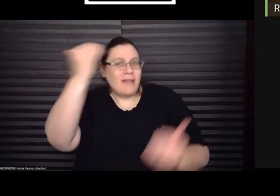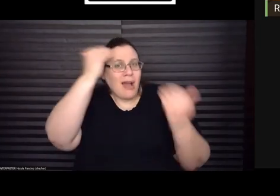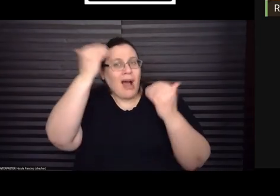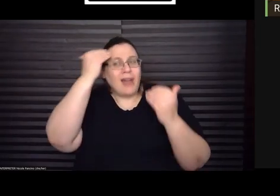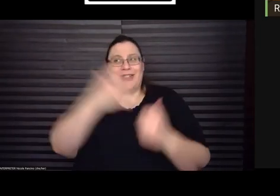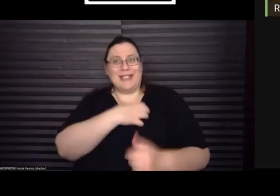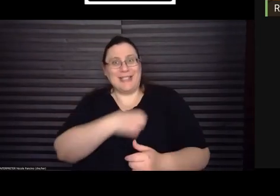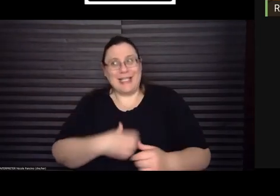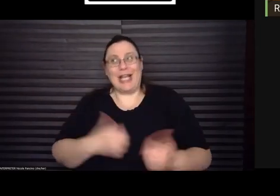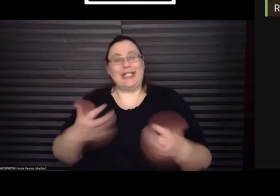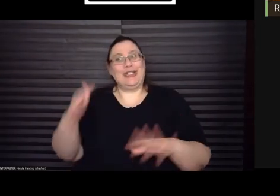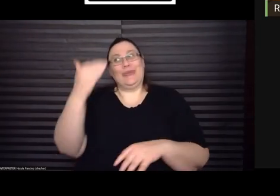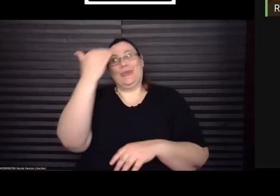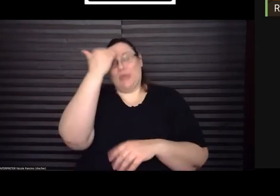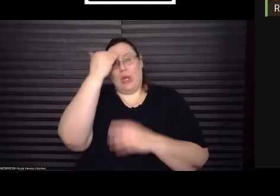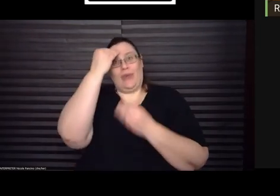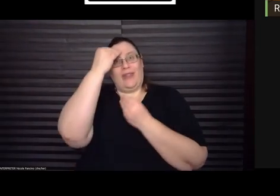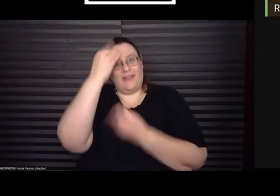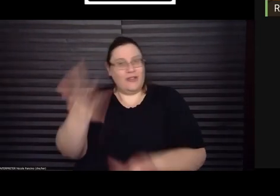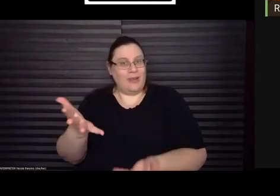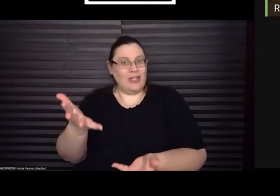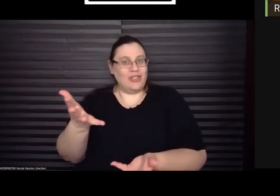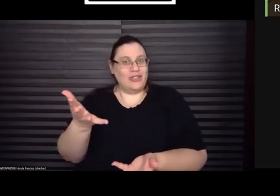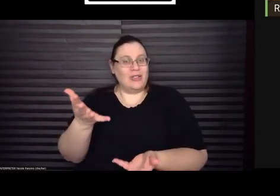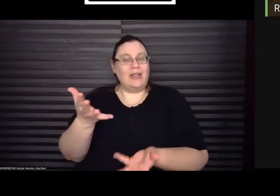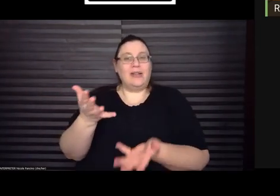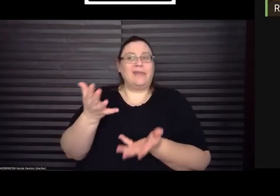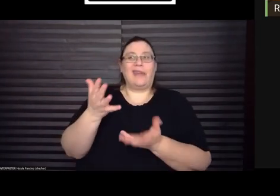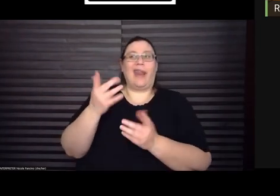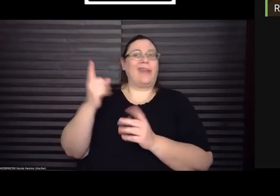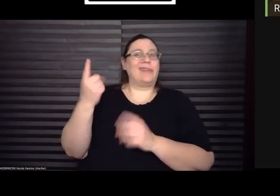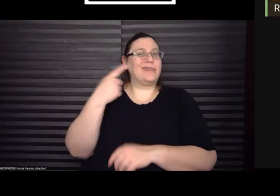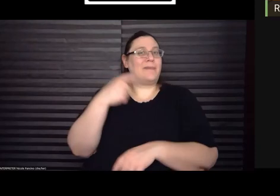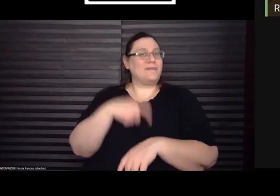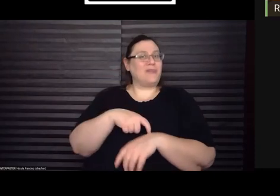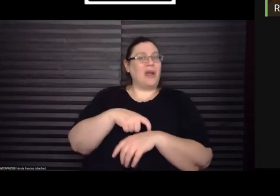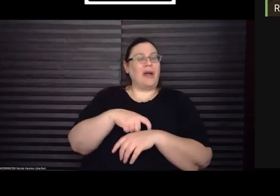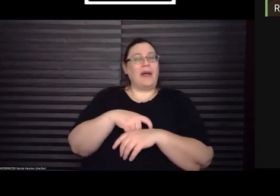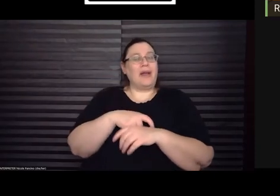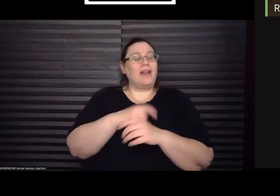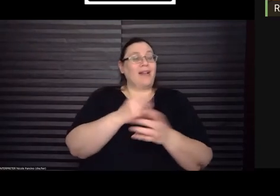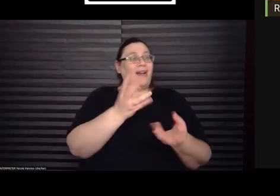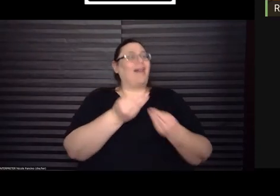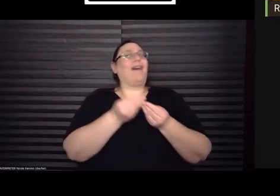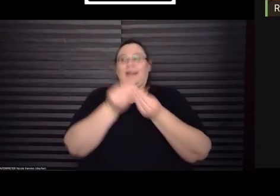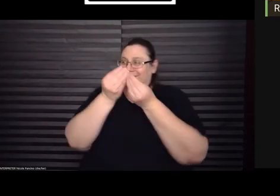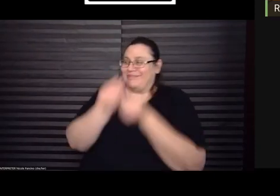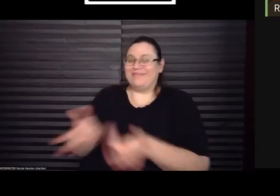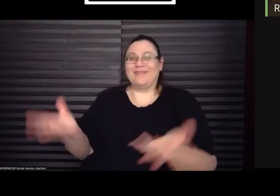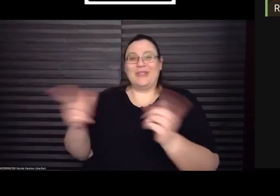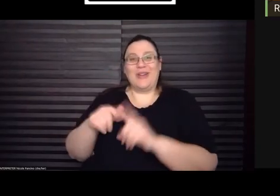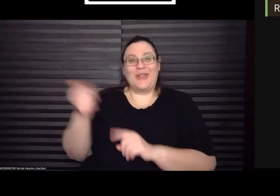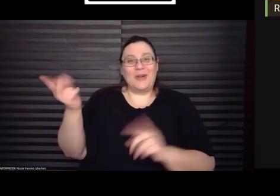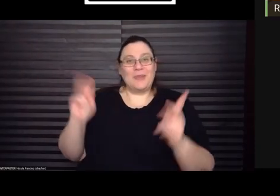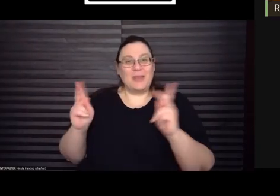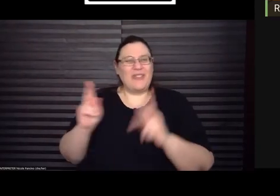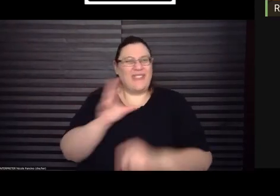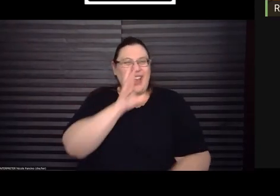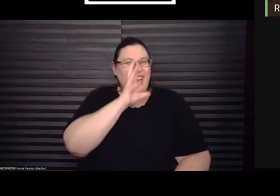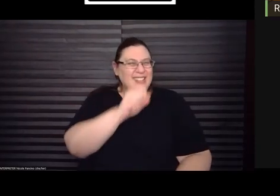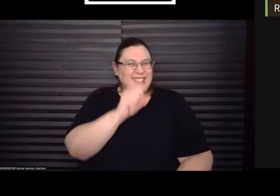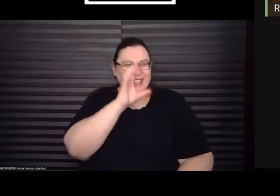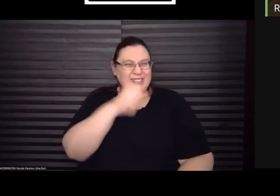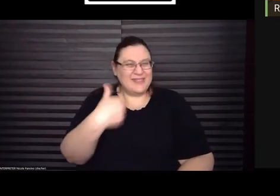and desire to know the information, and then at some point in time, then to disseminate it to others, you know. So